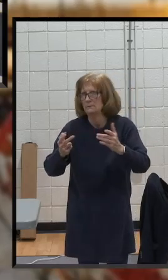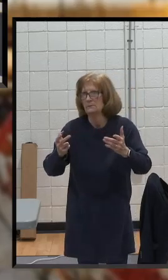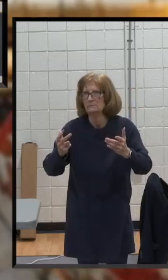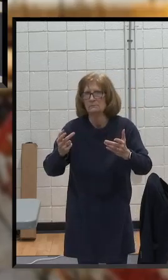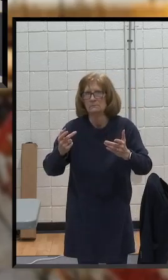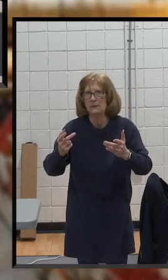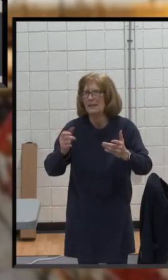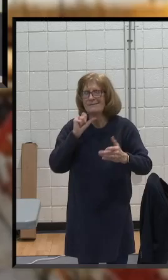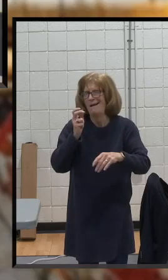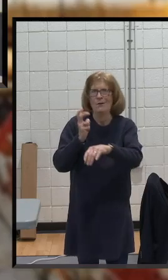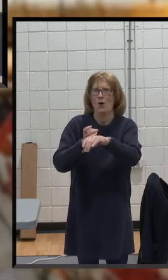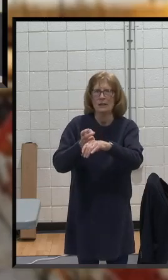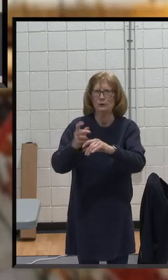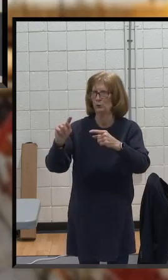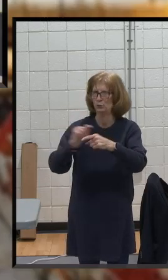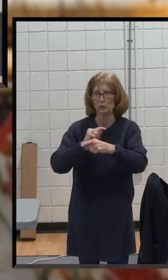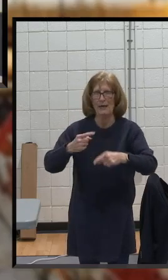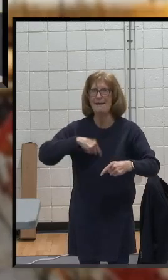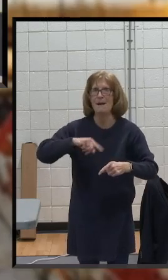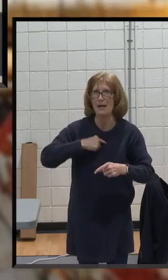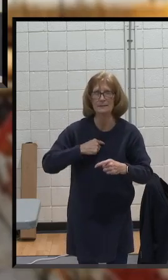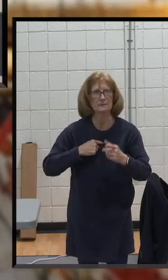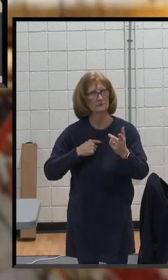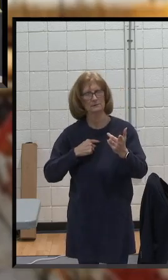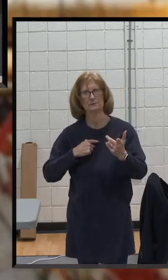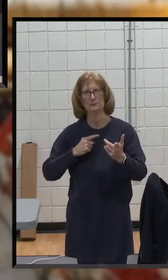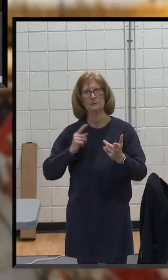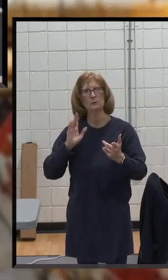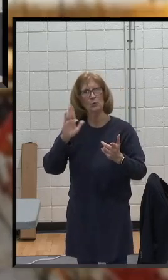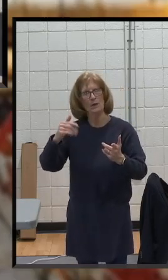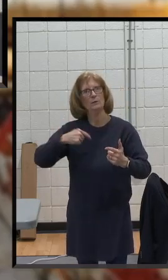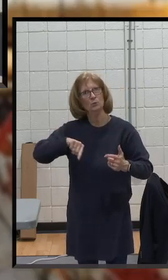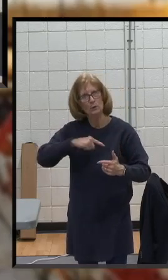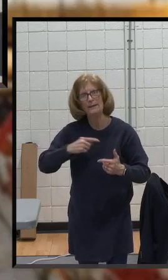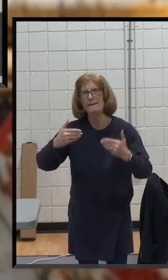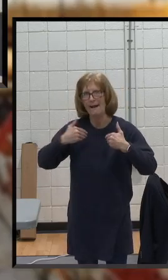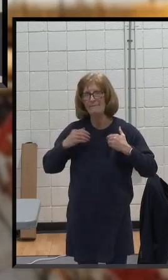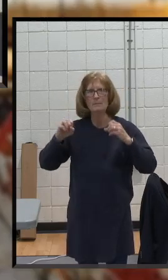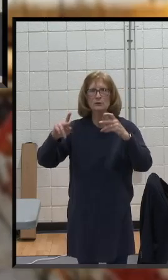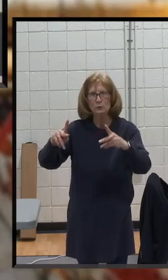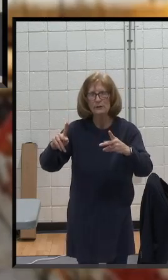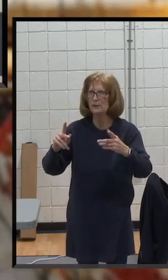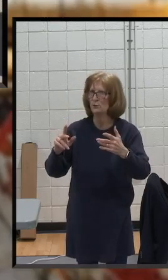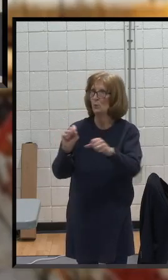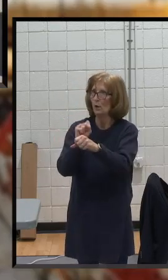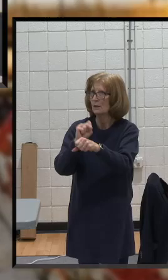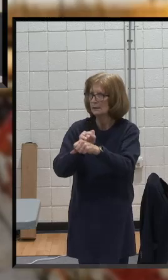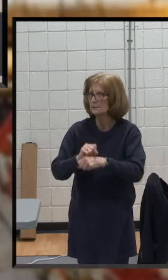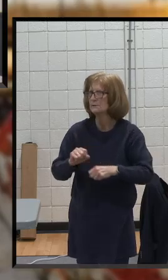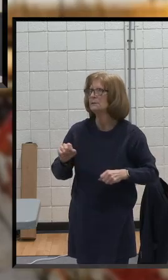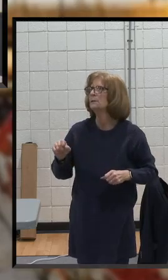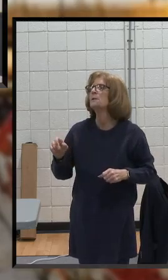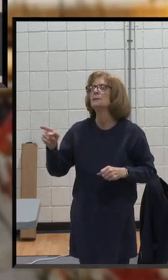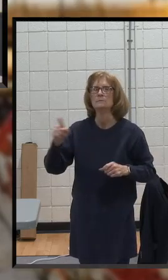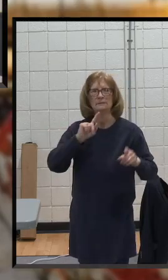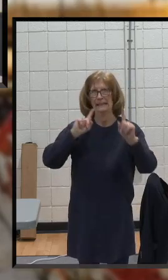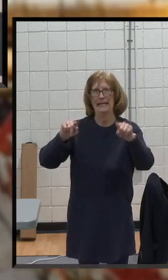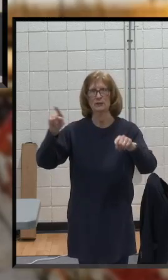It's not hard. I'm just asking if we get an opportunity to help out too, not only the community. Right. So I'm not